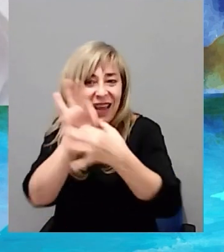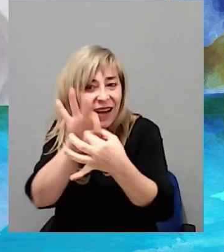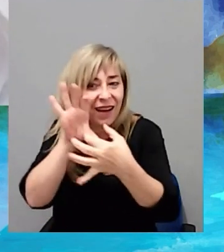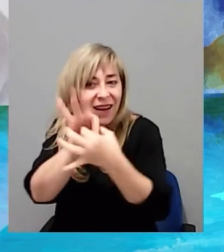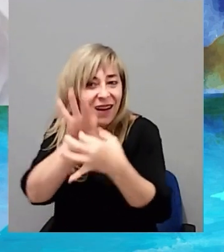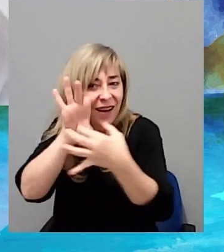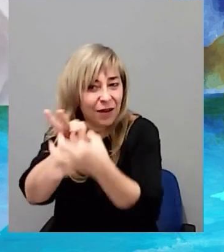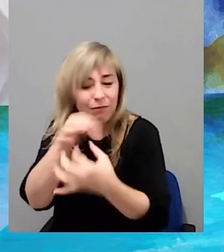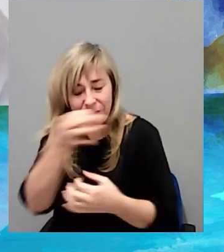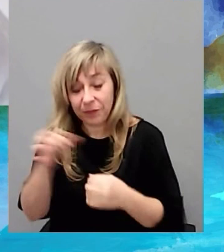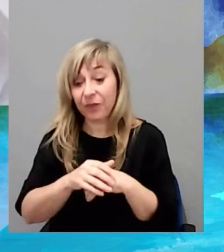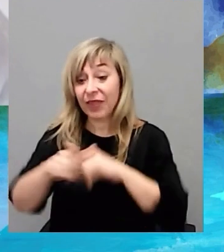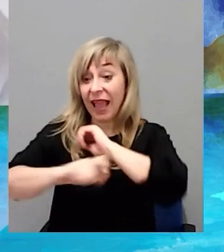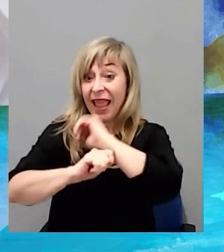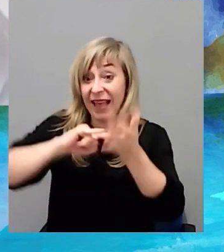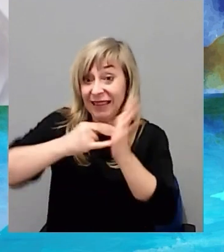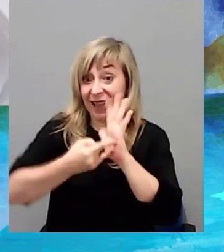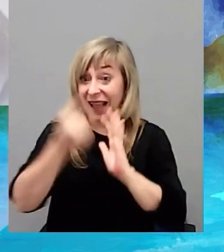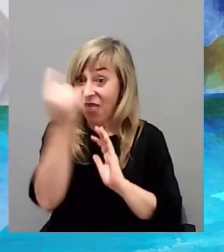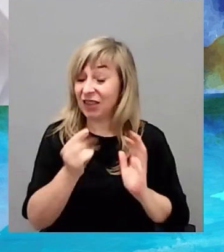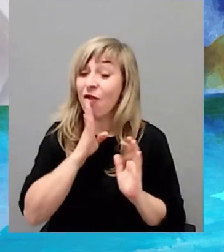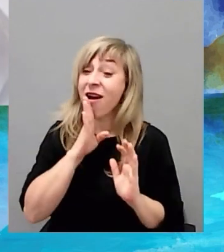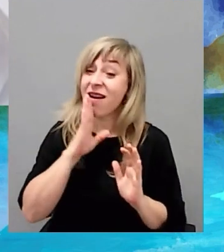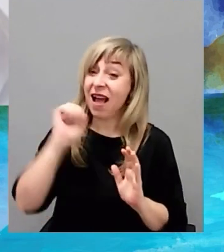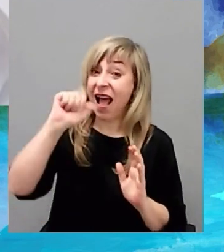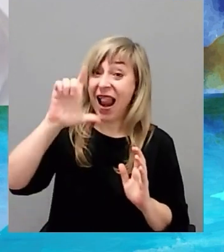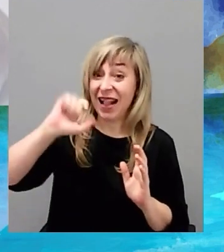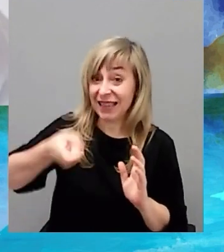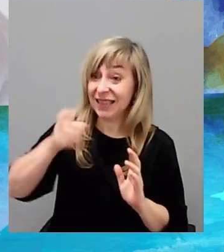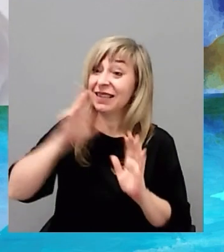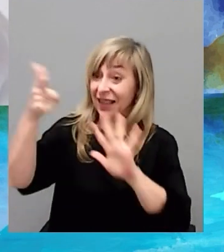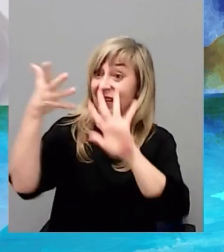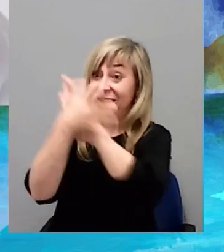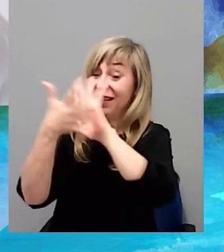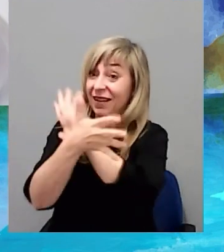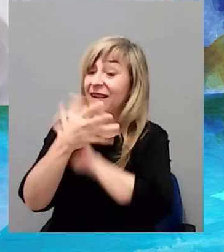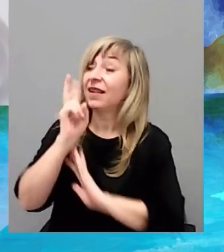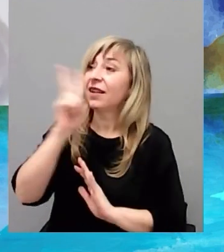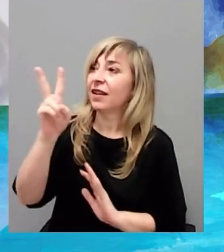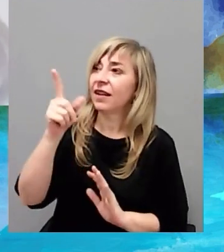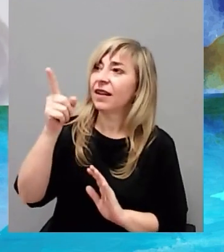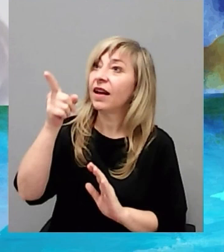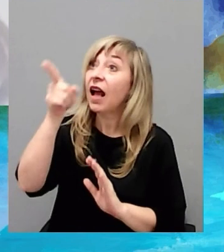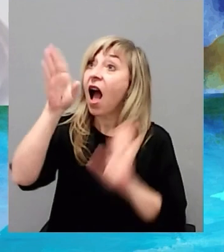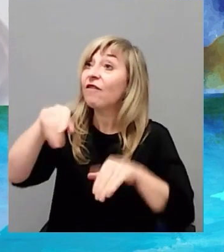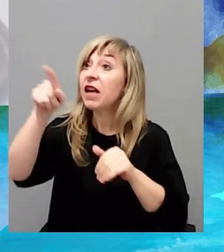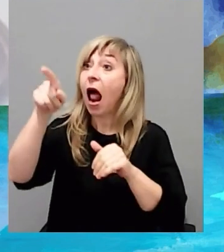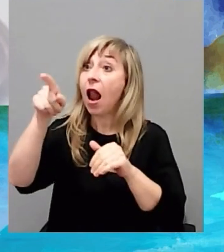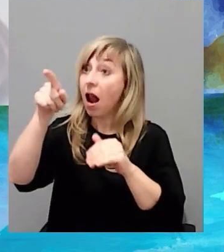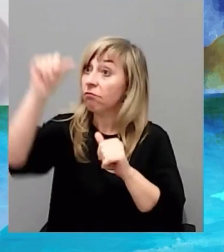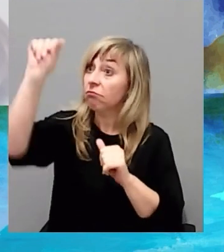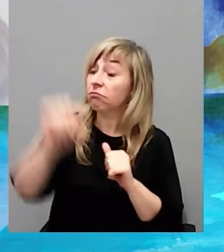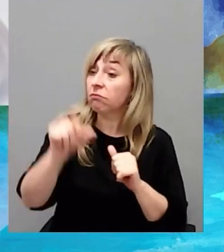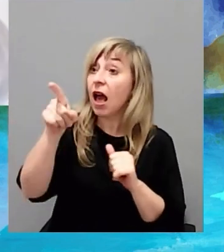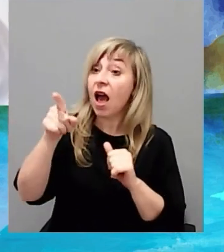uses signage and not only improves the accessibility, but also the health of its citizens, the